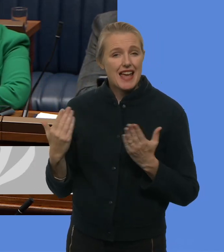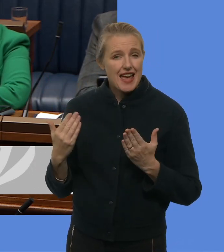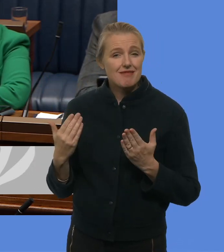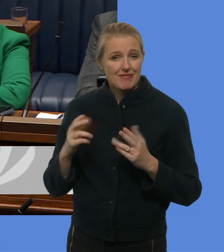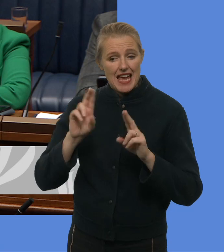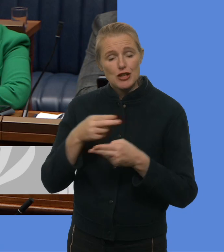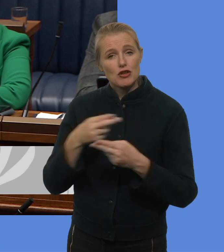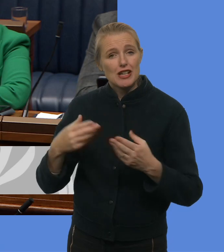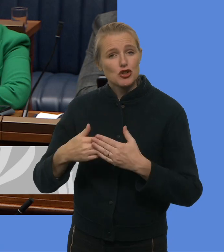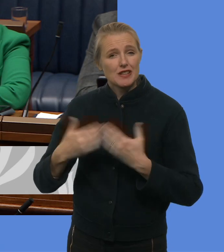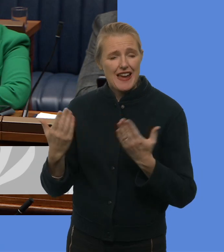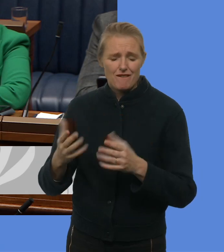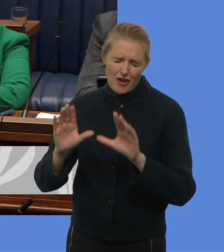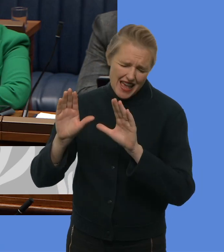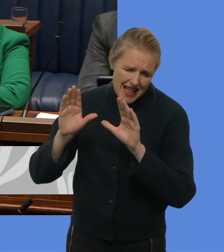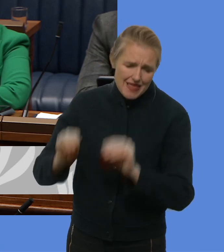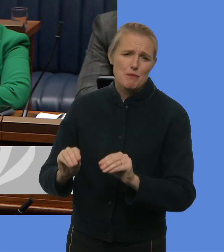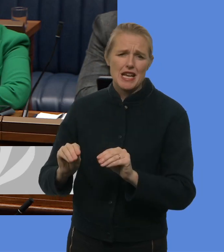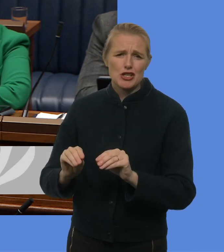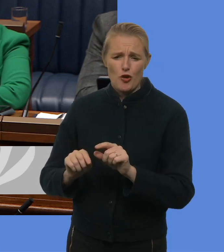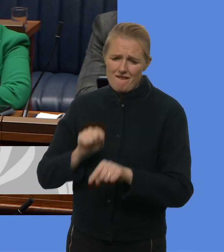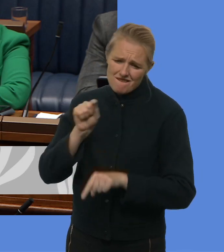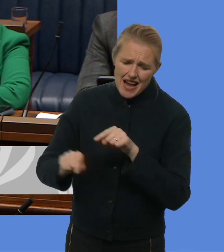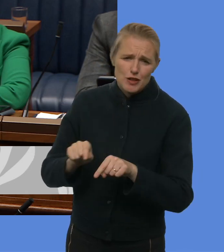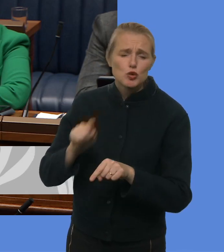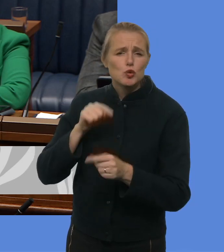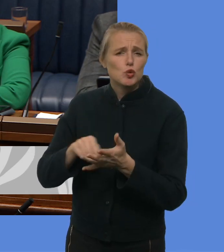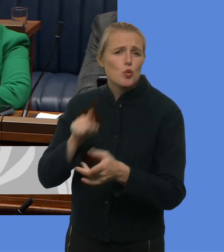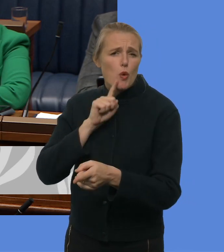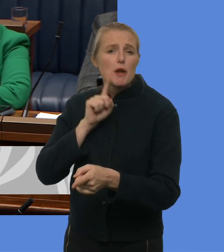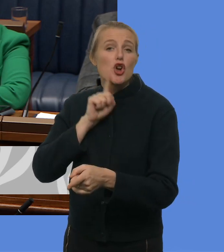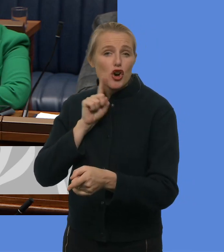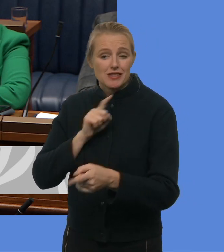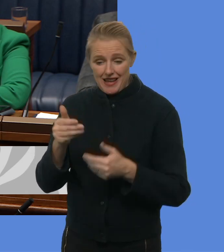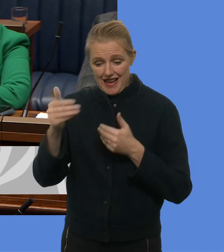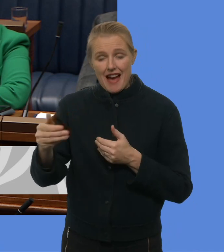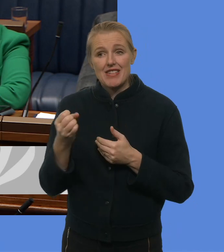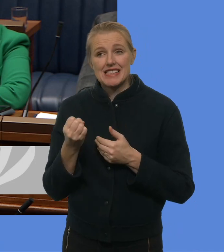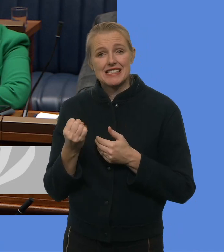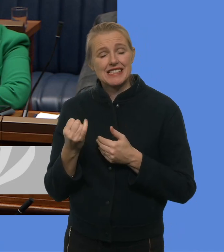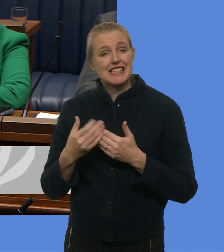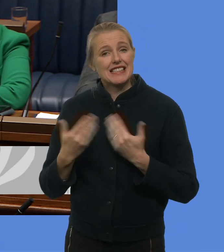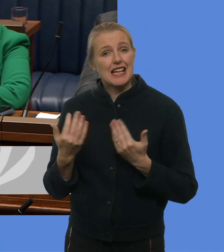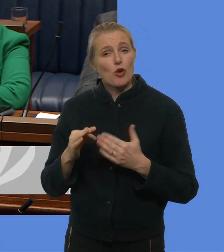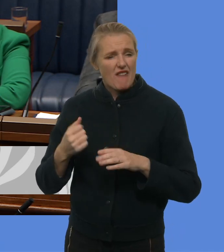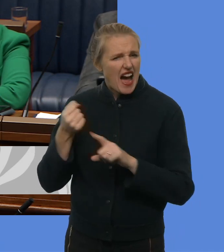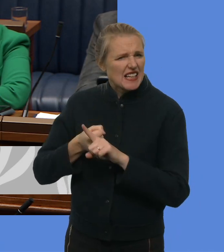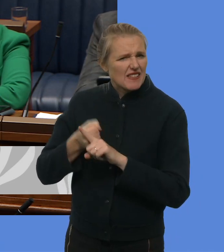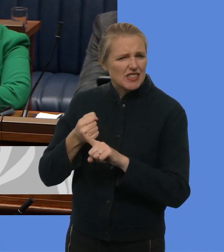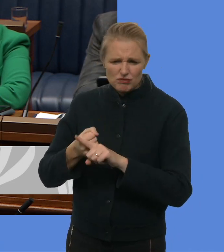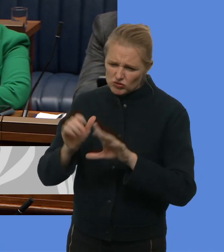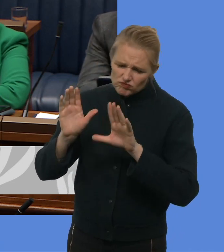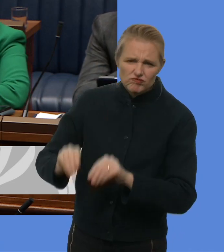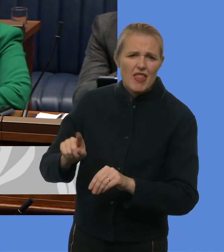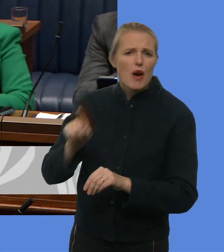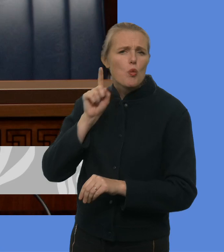International Day for the Elimination of Violence Against Women and Girls, and the start of a period known as 16 Days of Activism Against